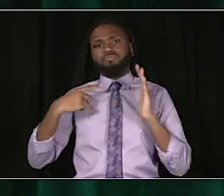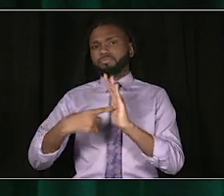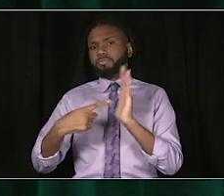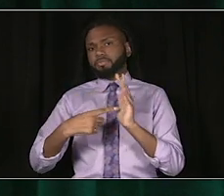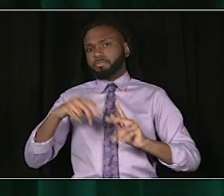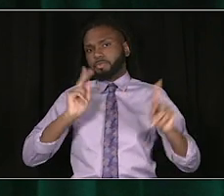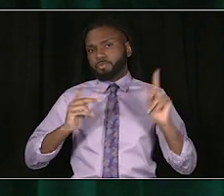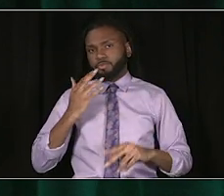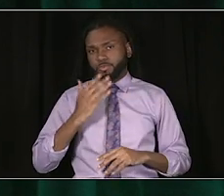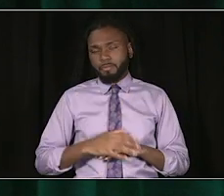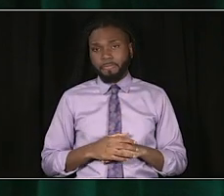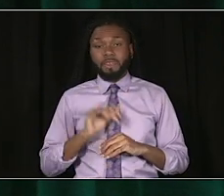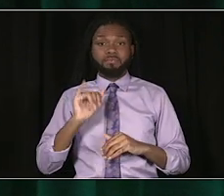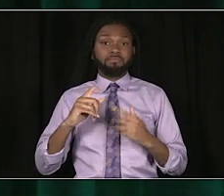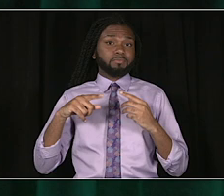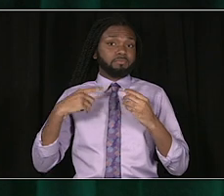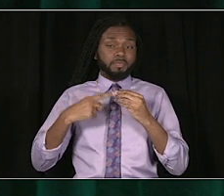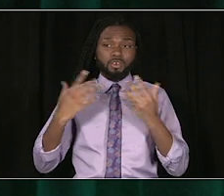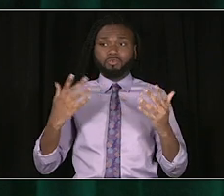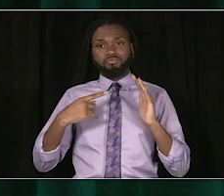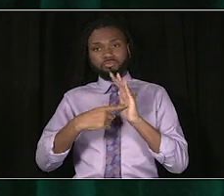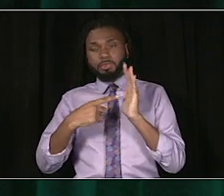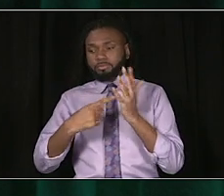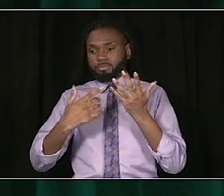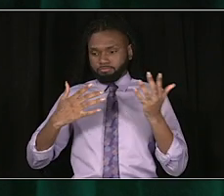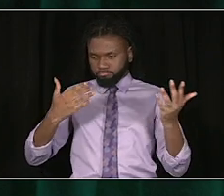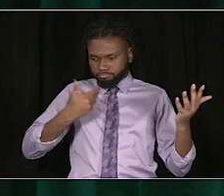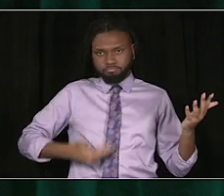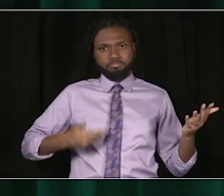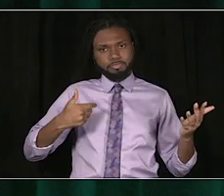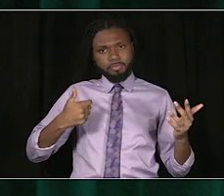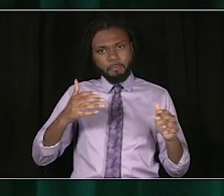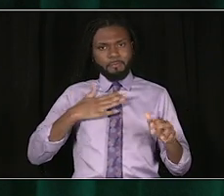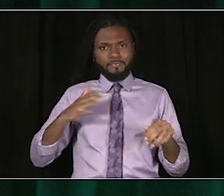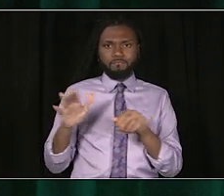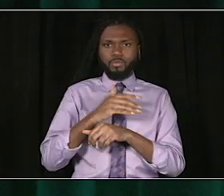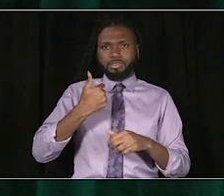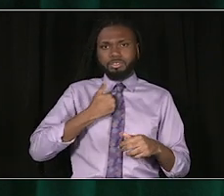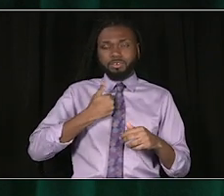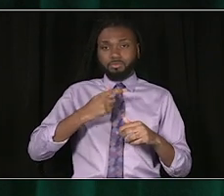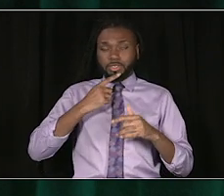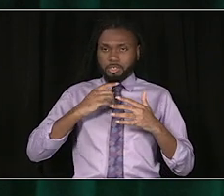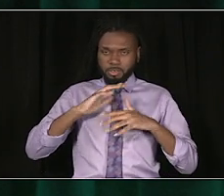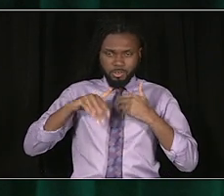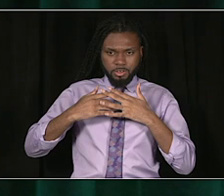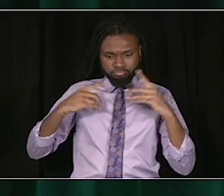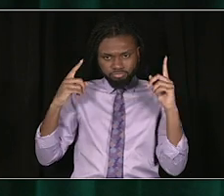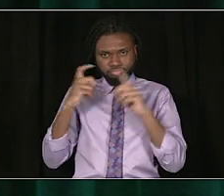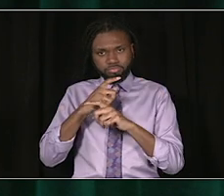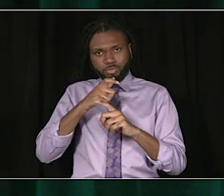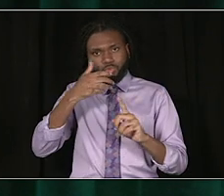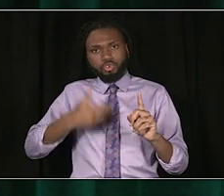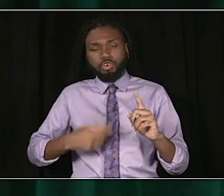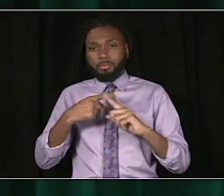representing people of color. It's about representing in my full self the complexity of who we are